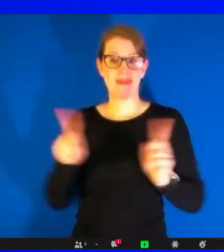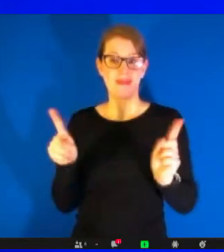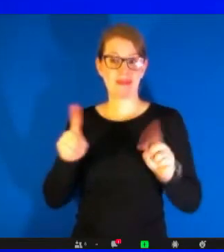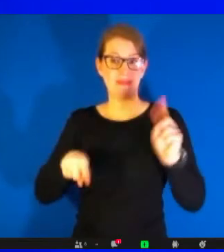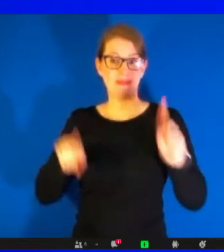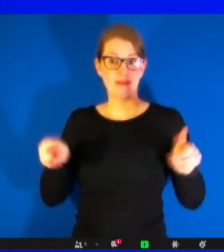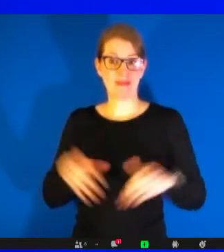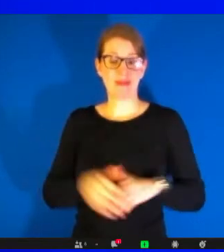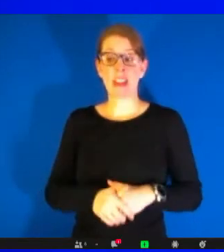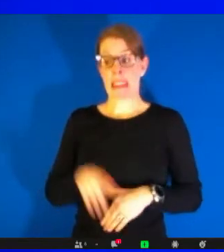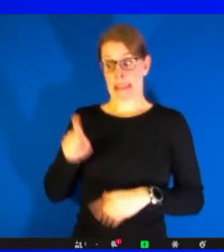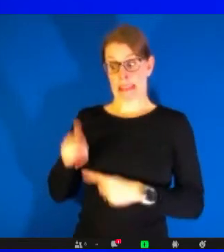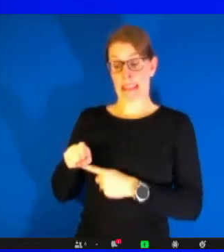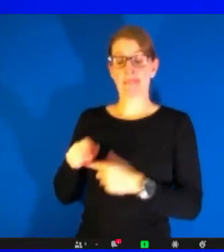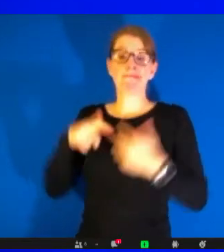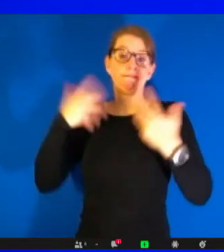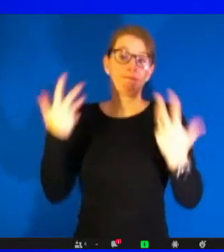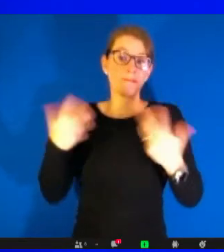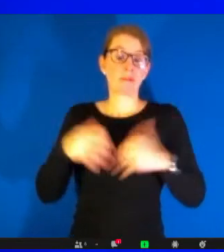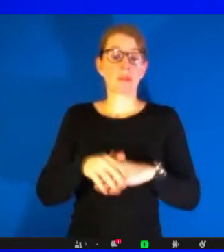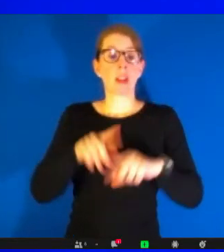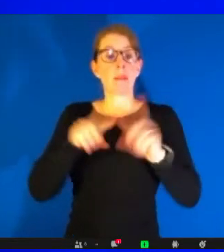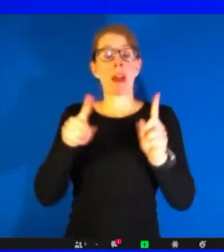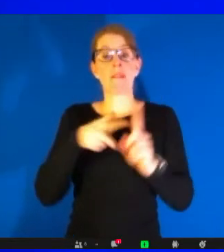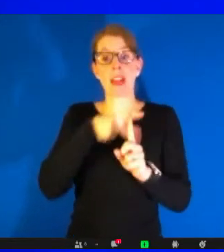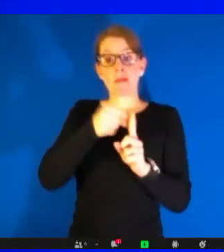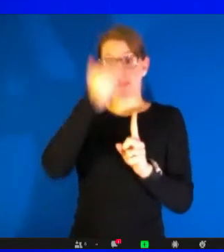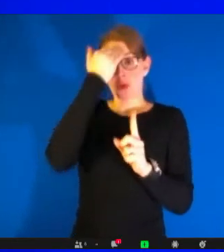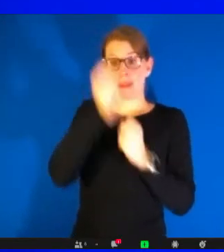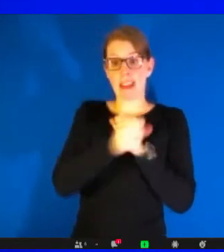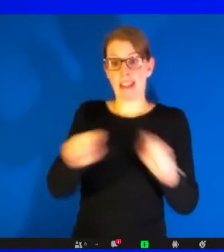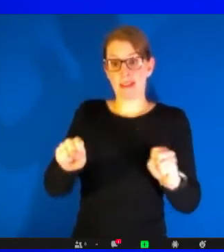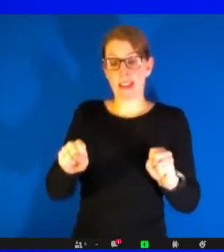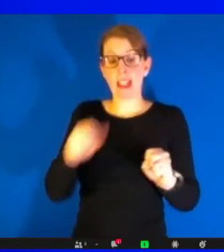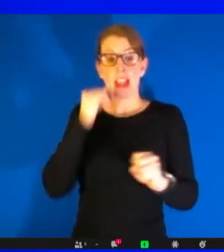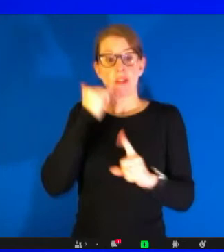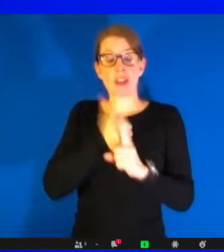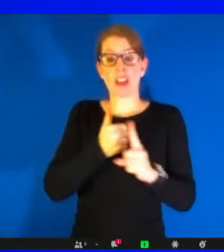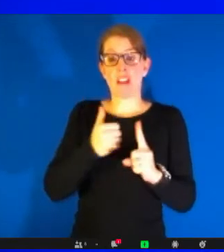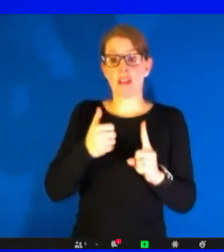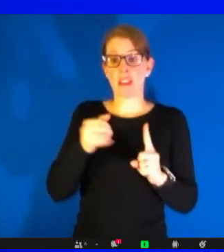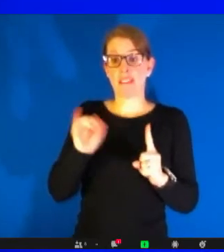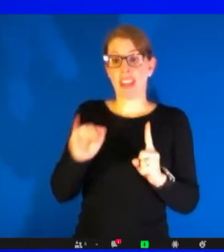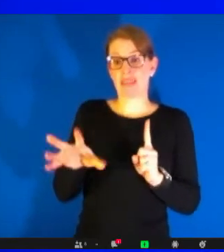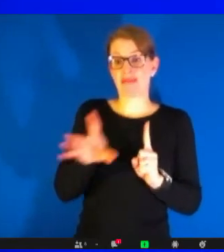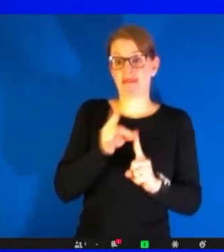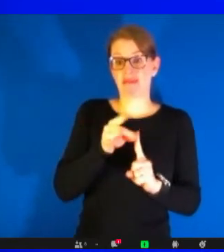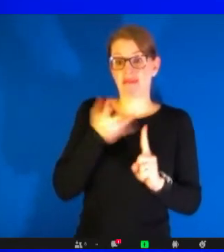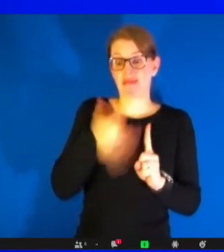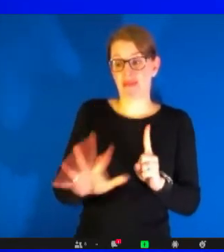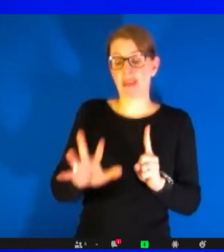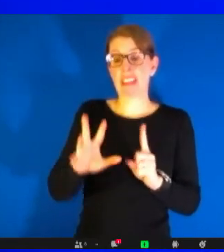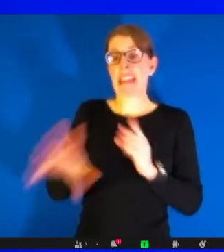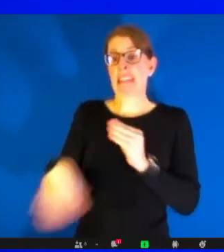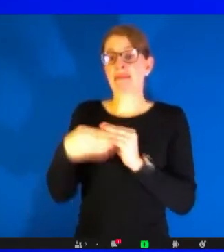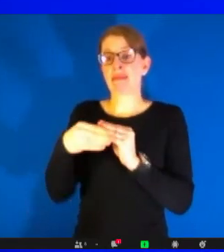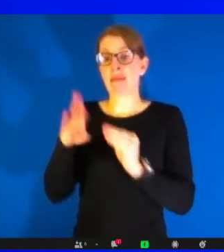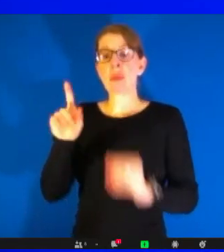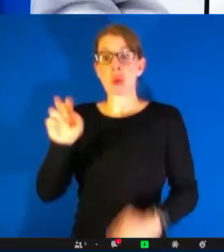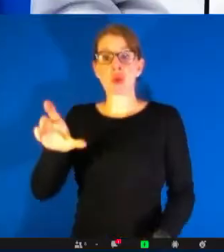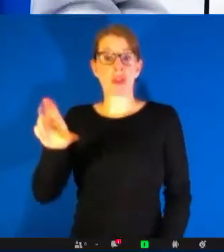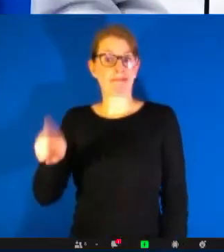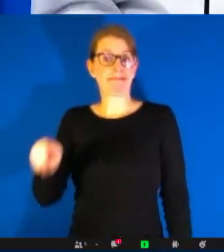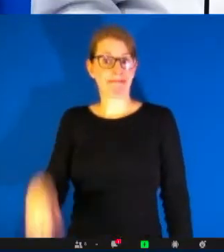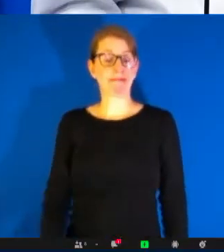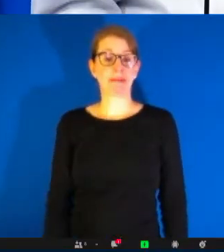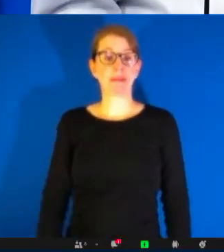think the safest thing, because we know these vaccines are so safe, is even if you've had it, probably to go get that additional dose at some point in time. All right,